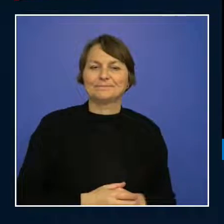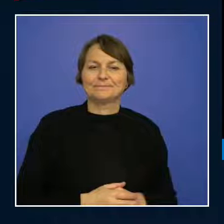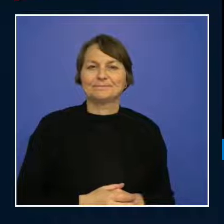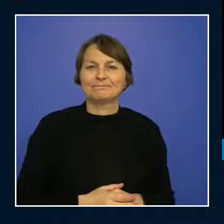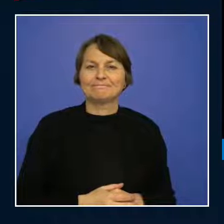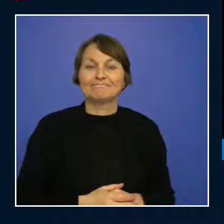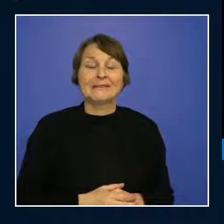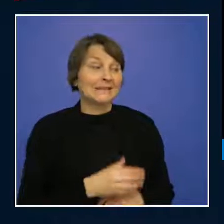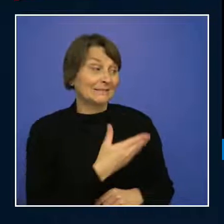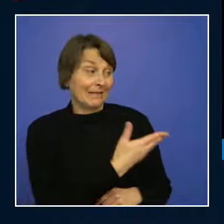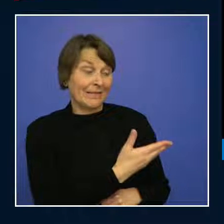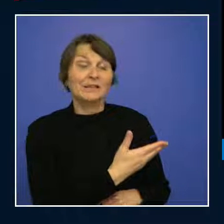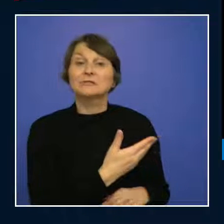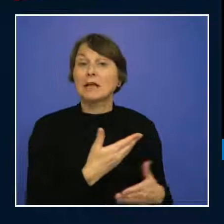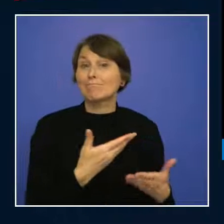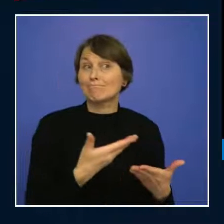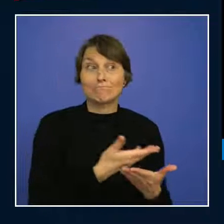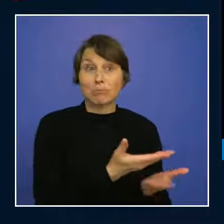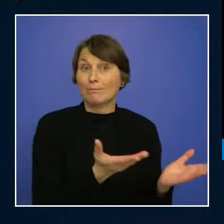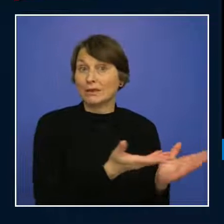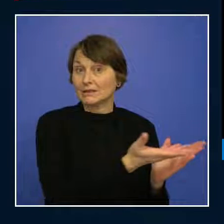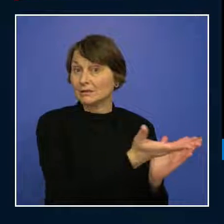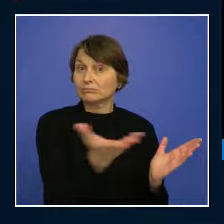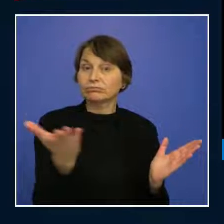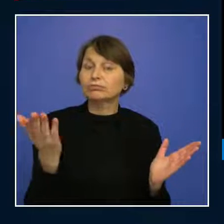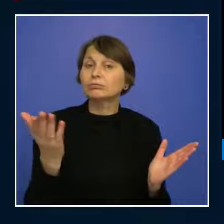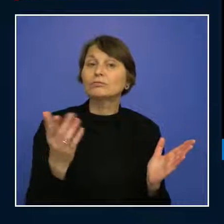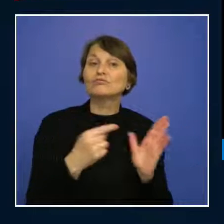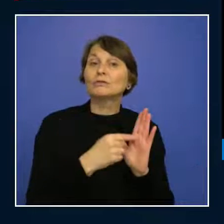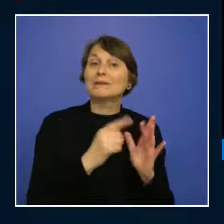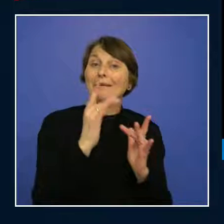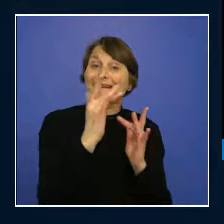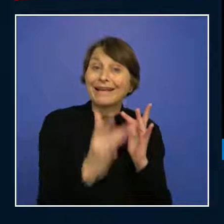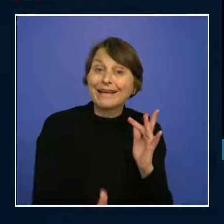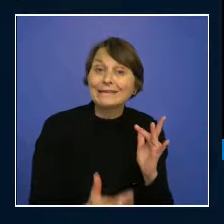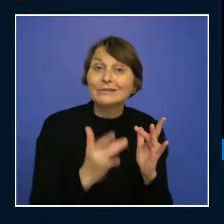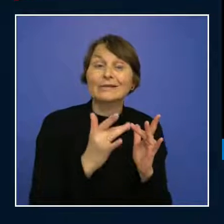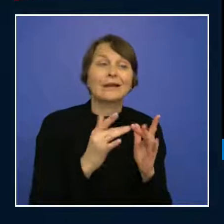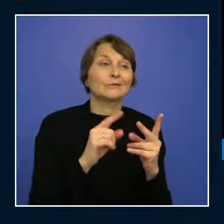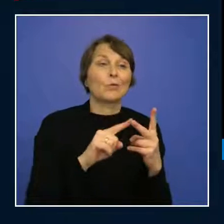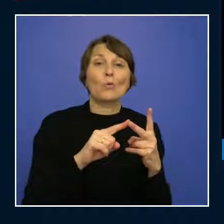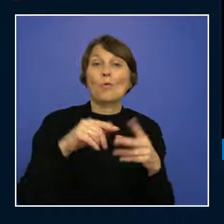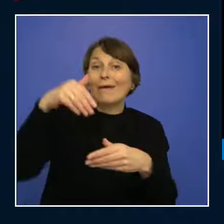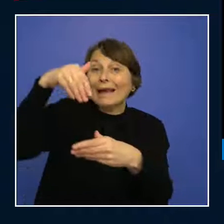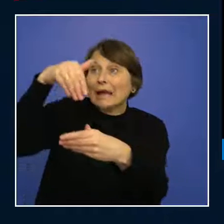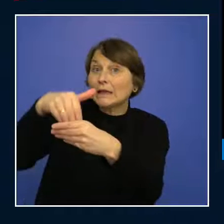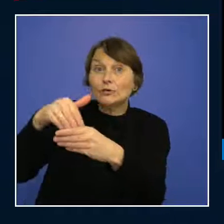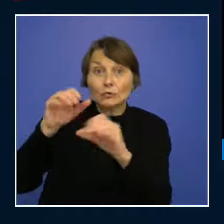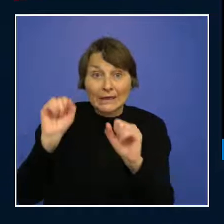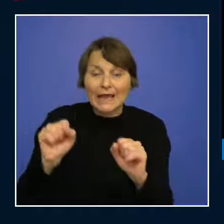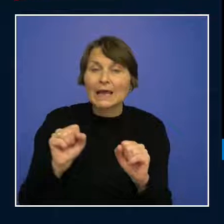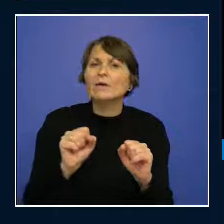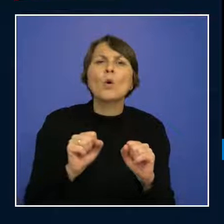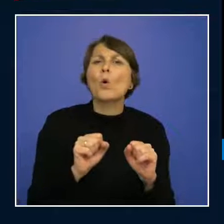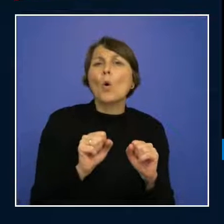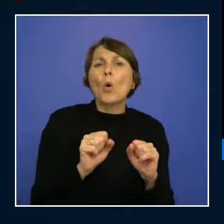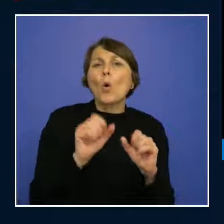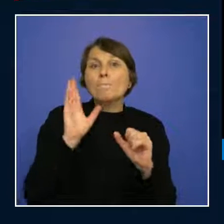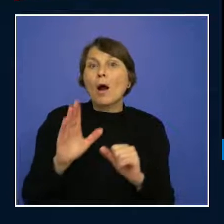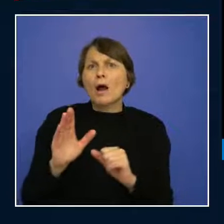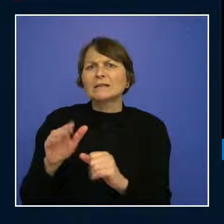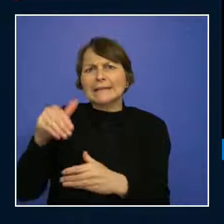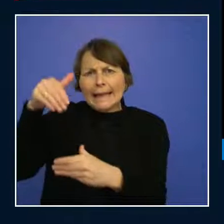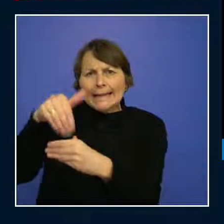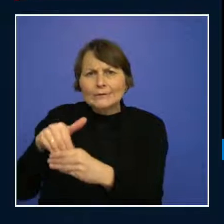used publicly, so it can be internet facing, or it can be internal only, so no internet traffic hits it, it's just internal